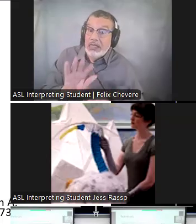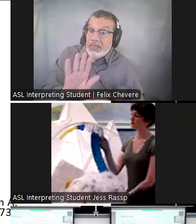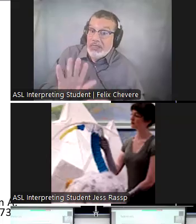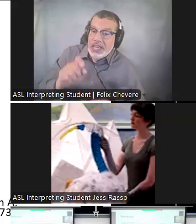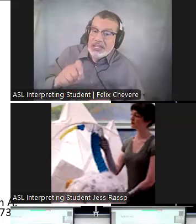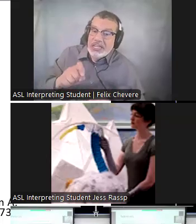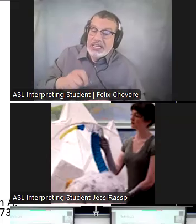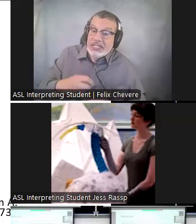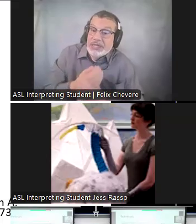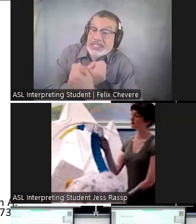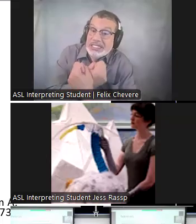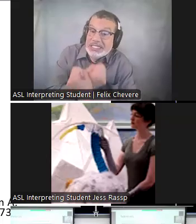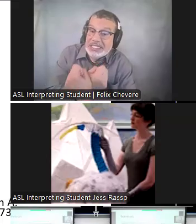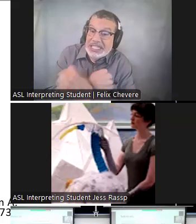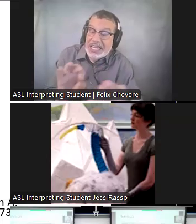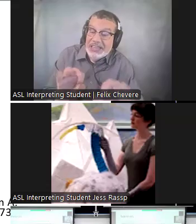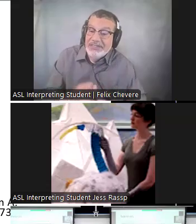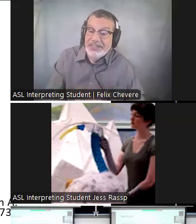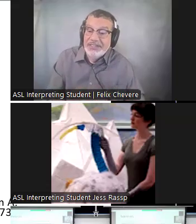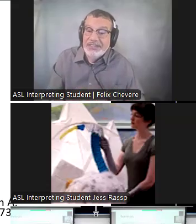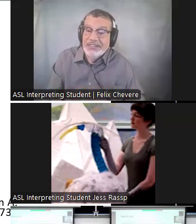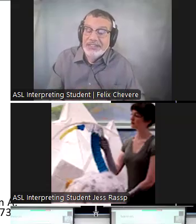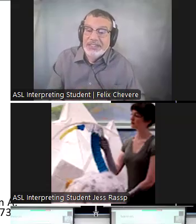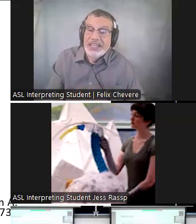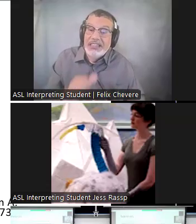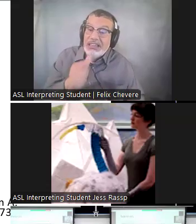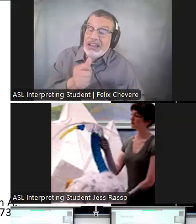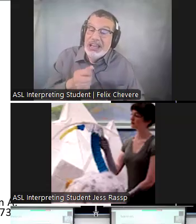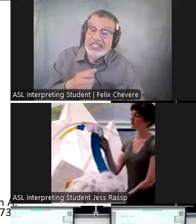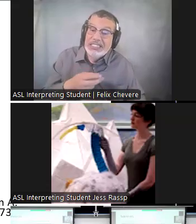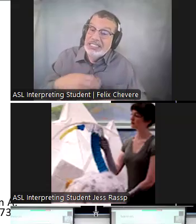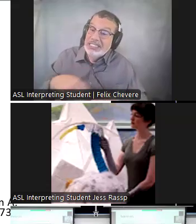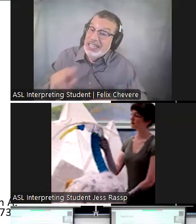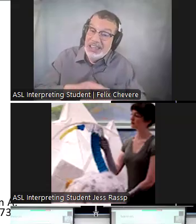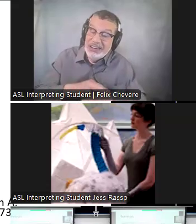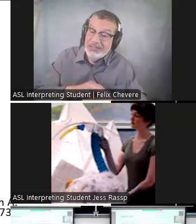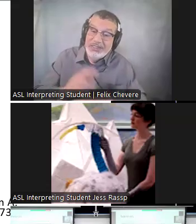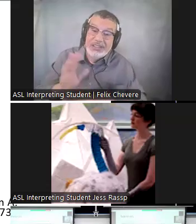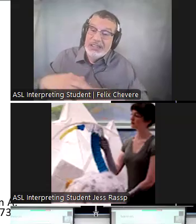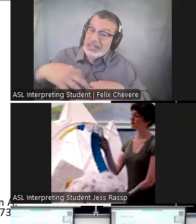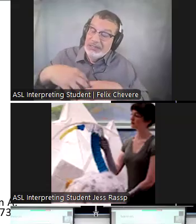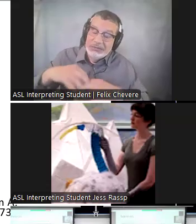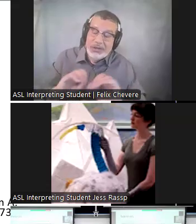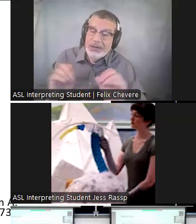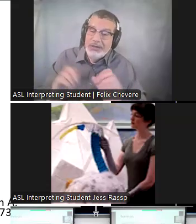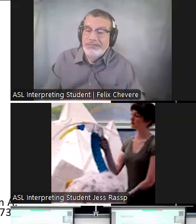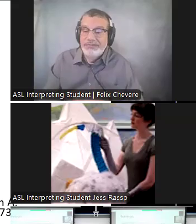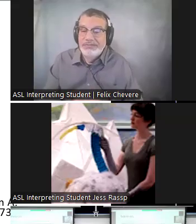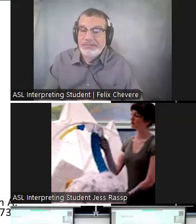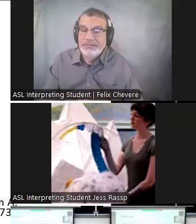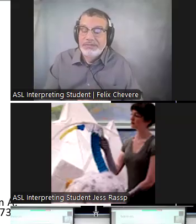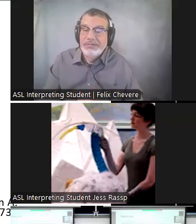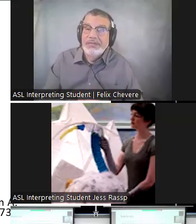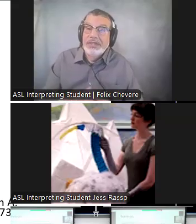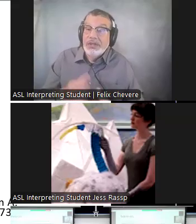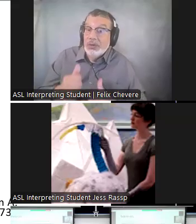today, the honeybees are not native and they don't, in fact, need saving. So we have an entomologist coming in to tell us about which